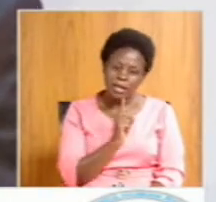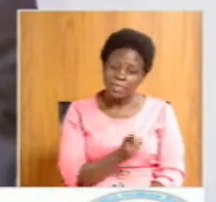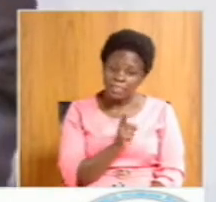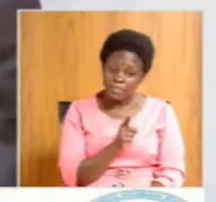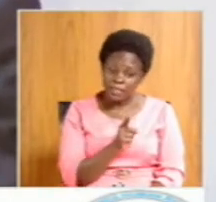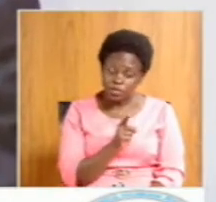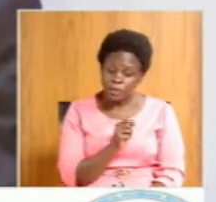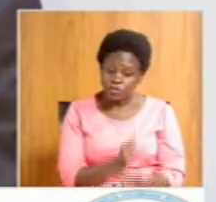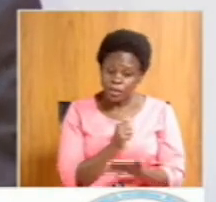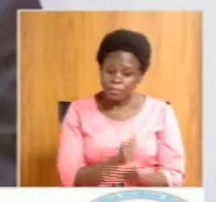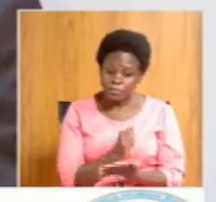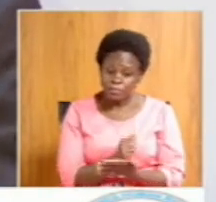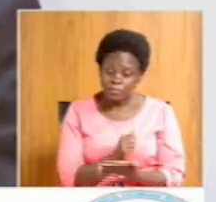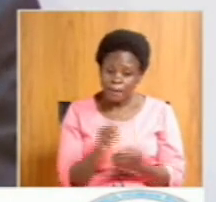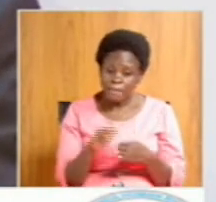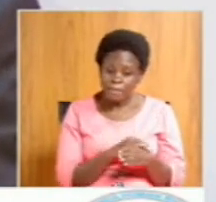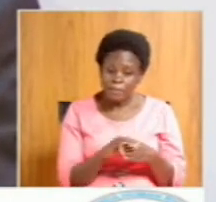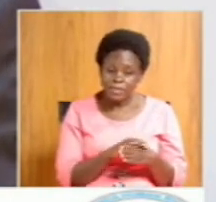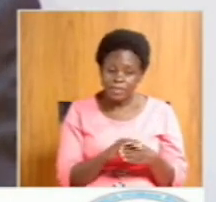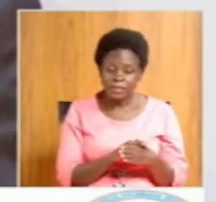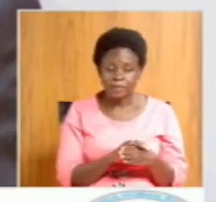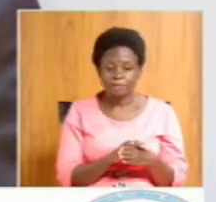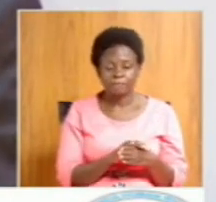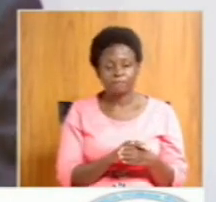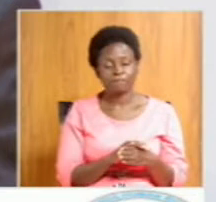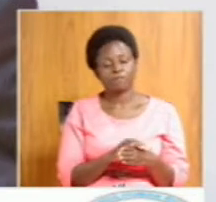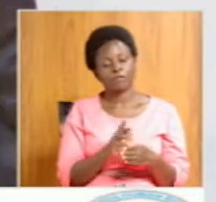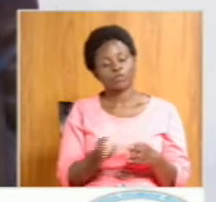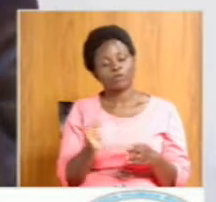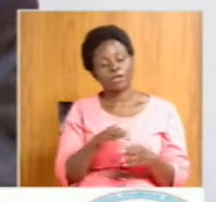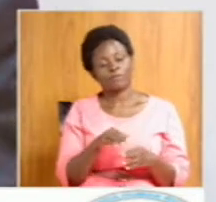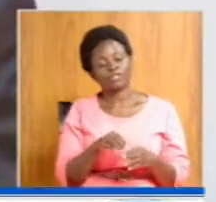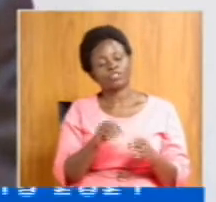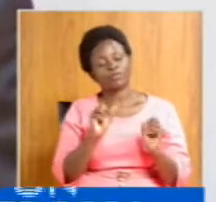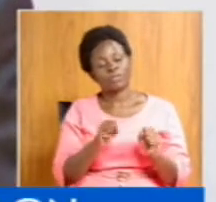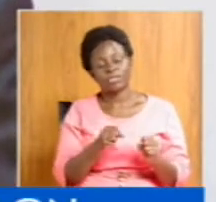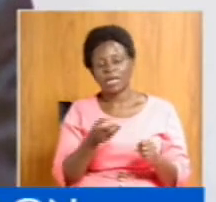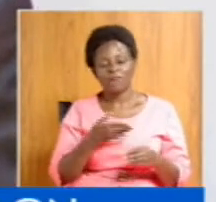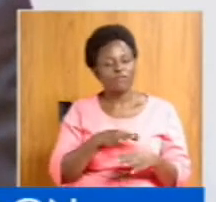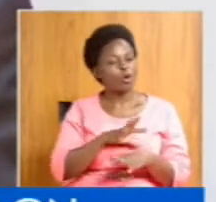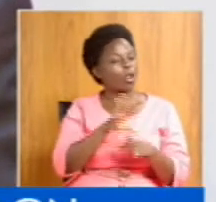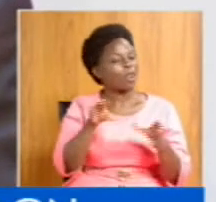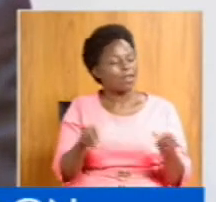was to help businesses to recover so that they don't have all these